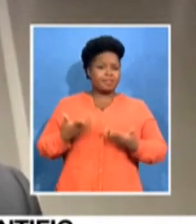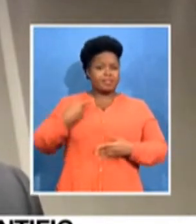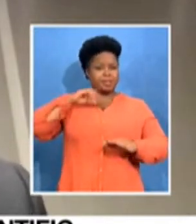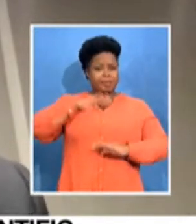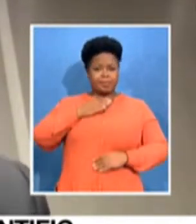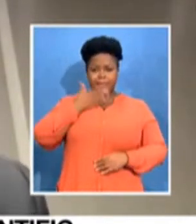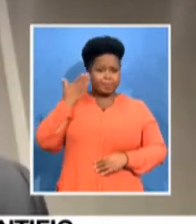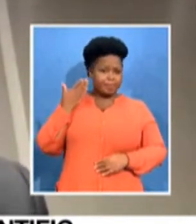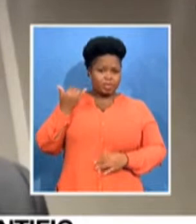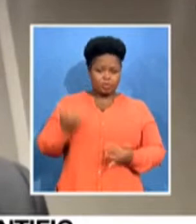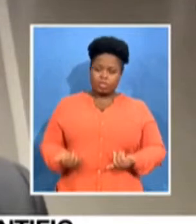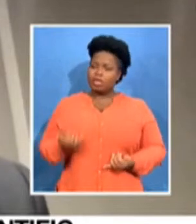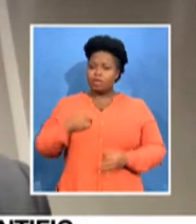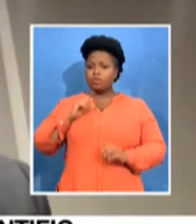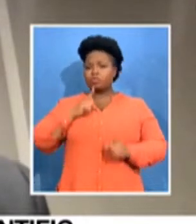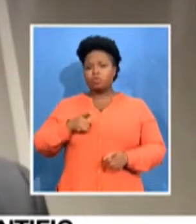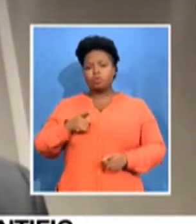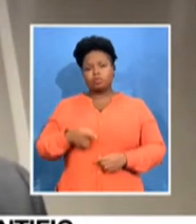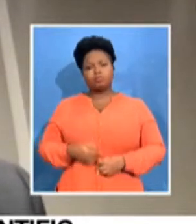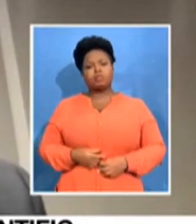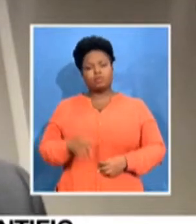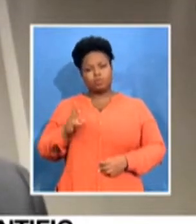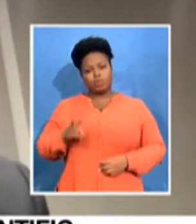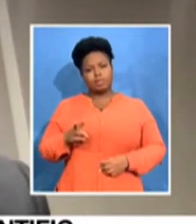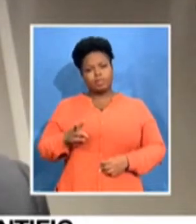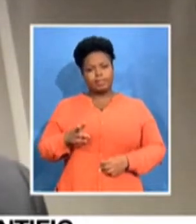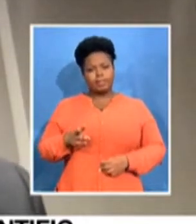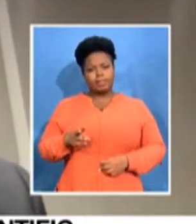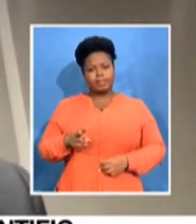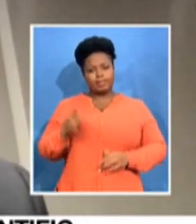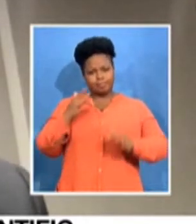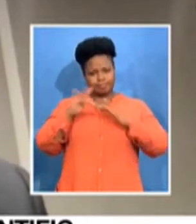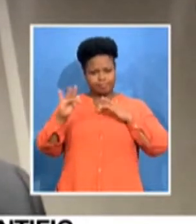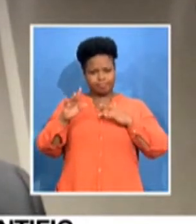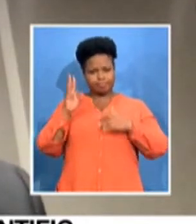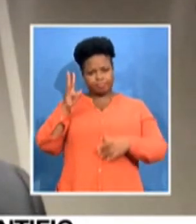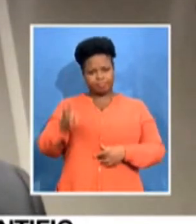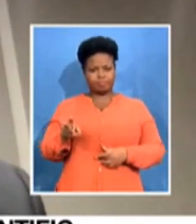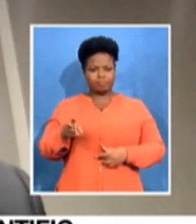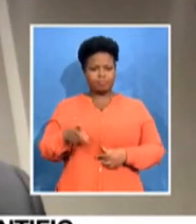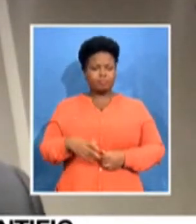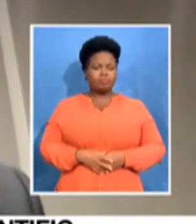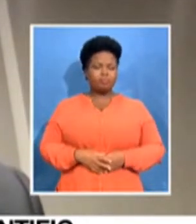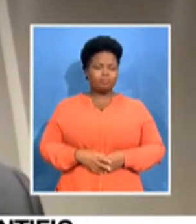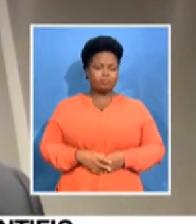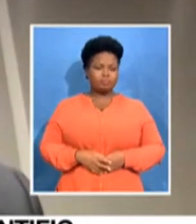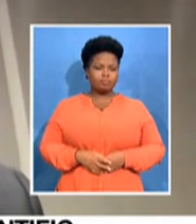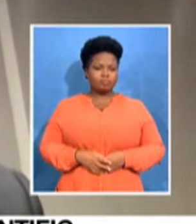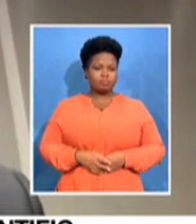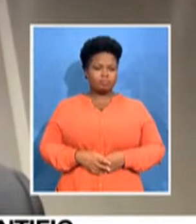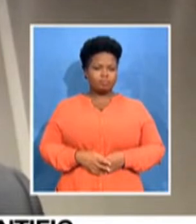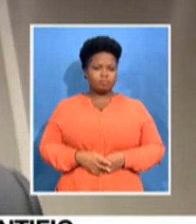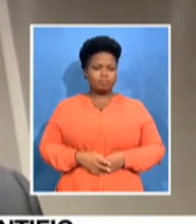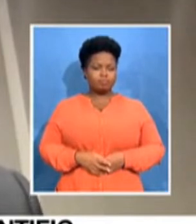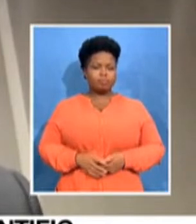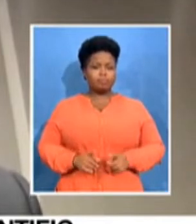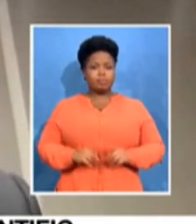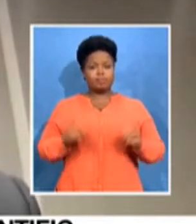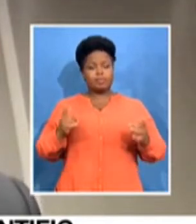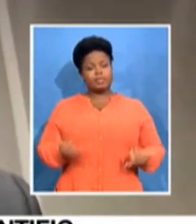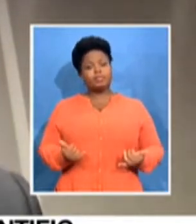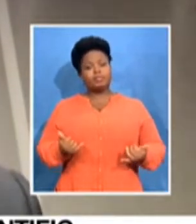sending responses to the various media houses. With those few words, I would like to welcome you